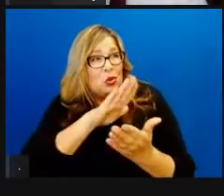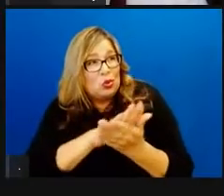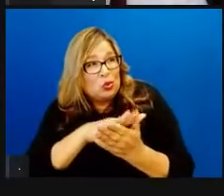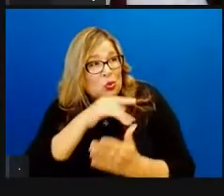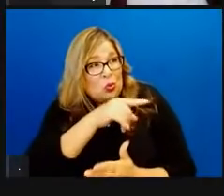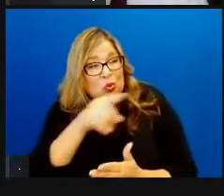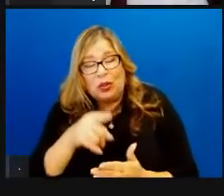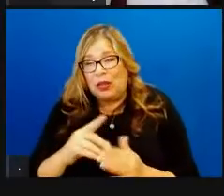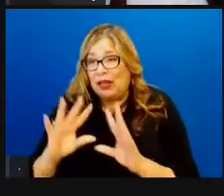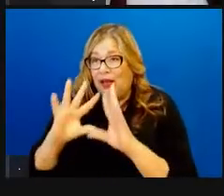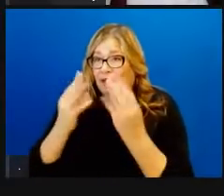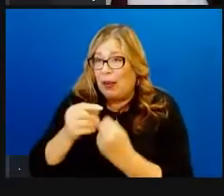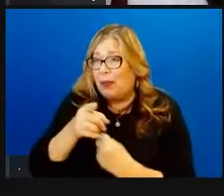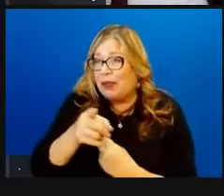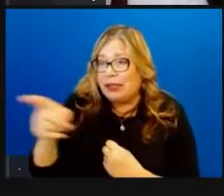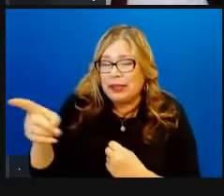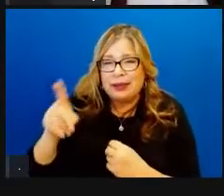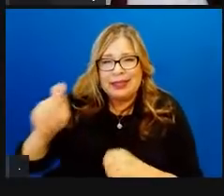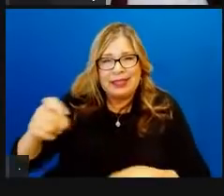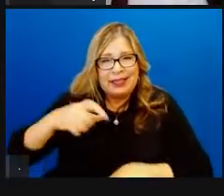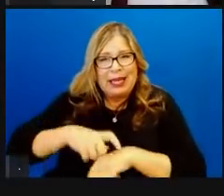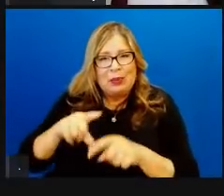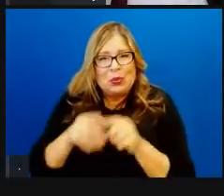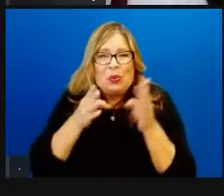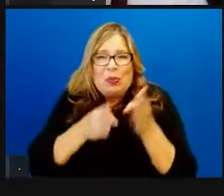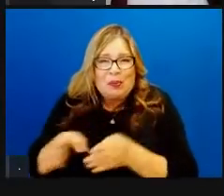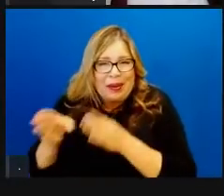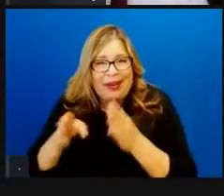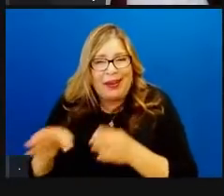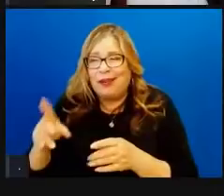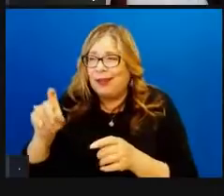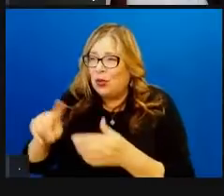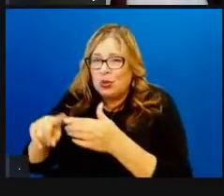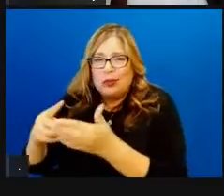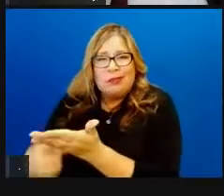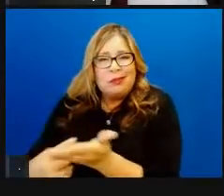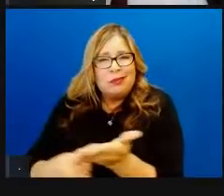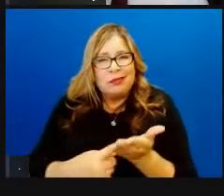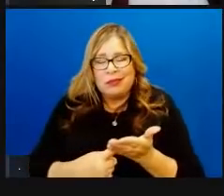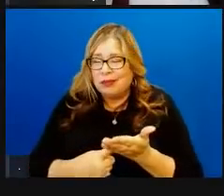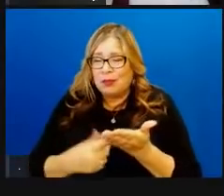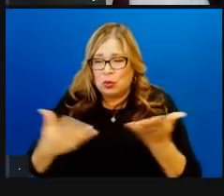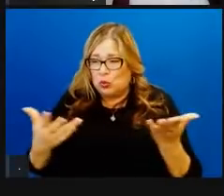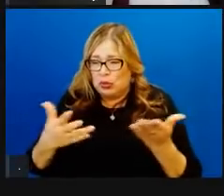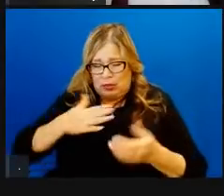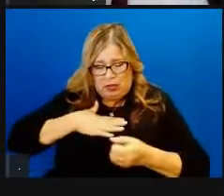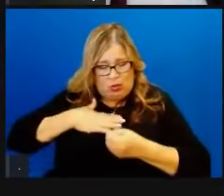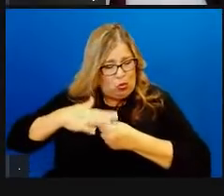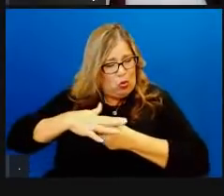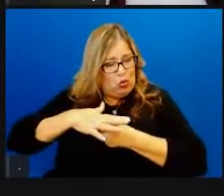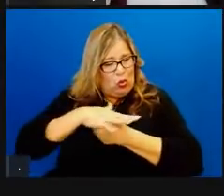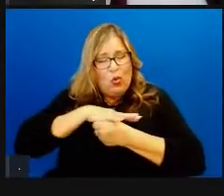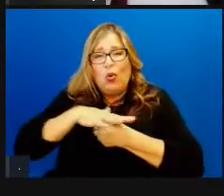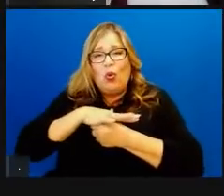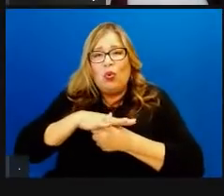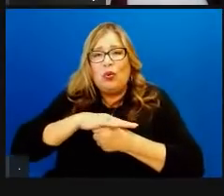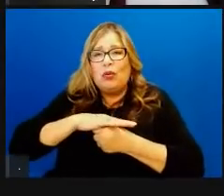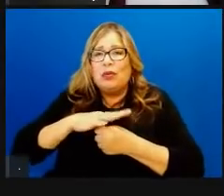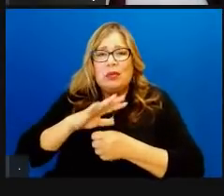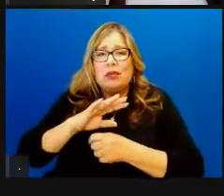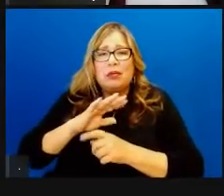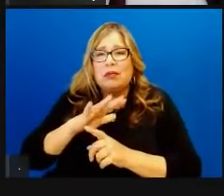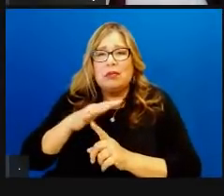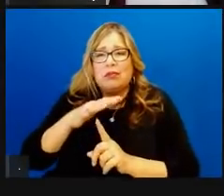need time to have conversations in their communities about what local conditions might apply, whether